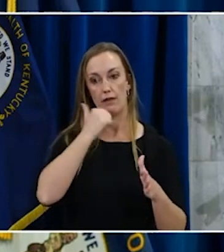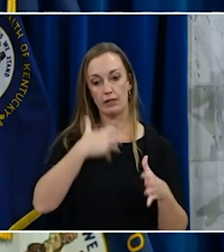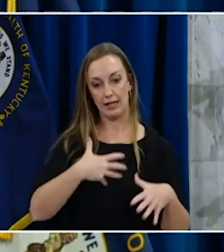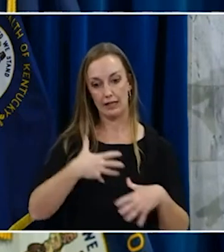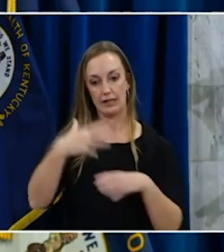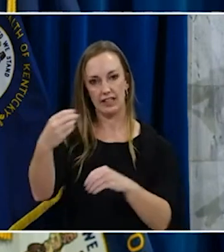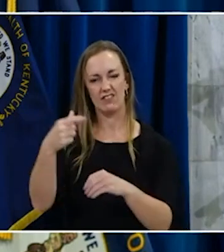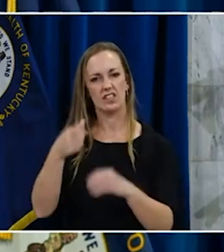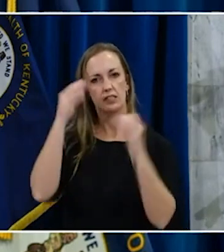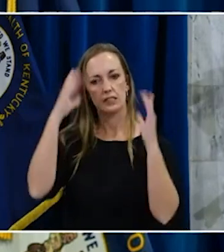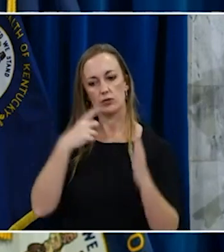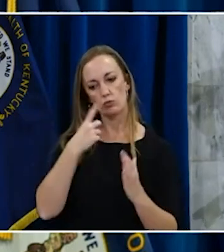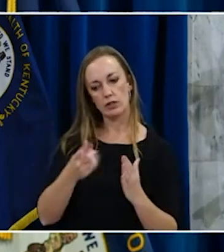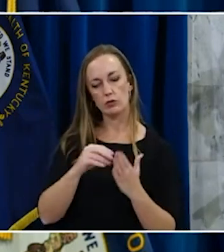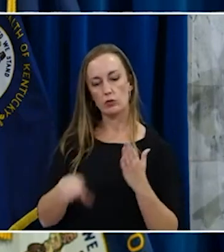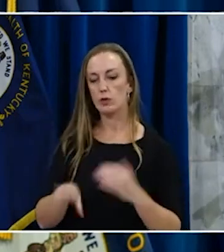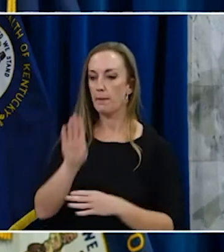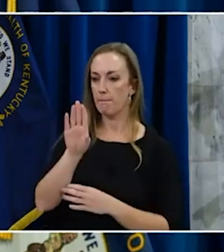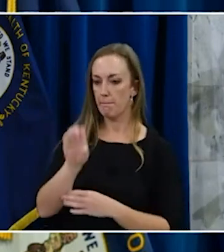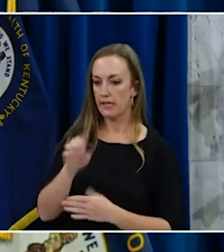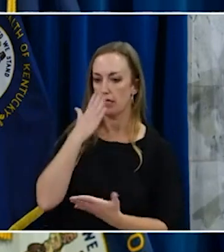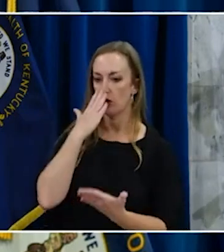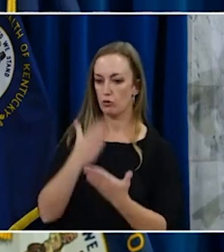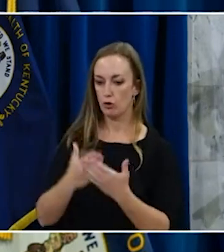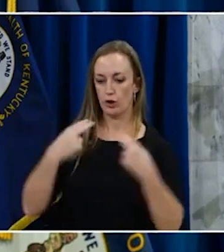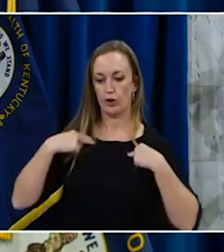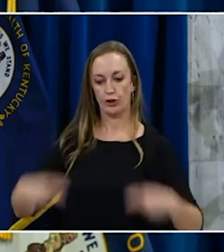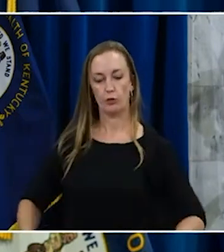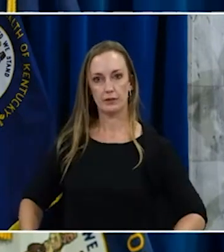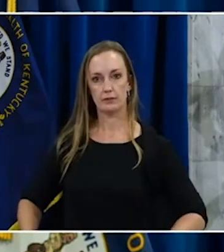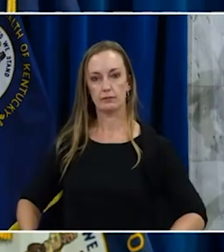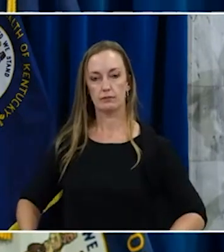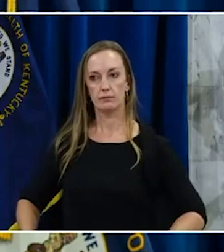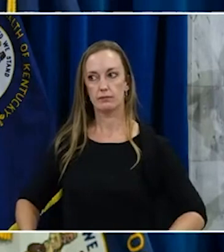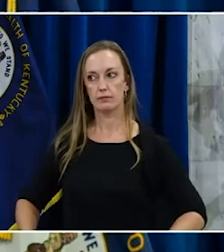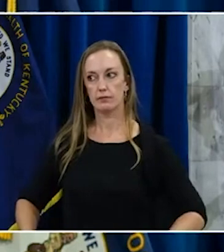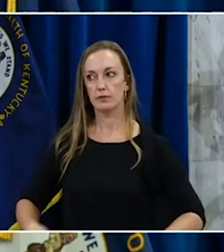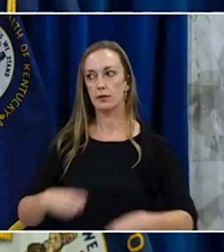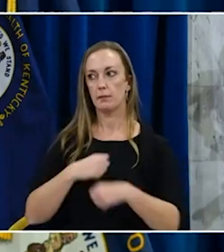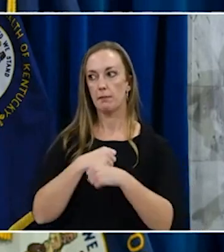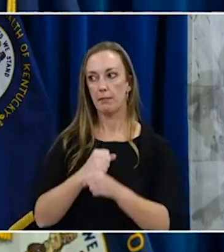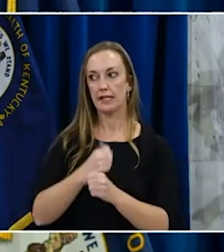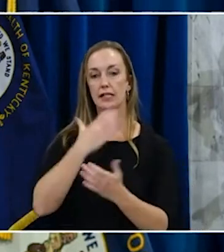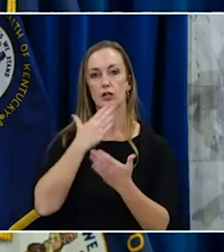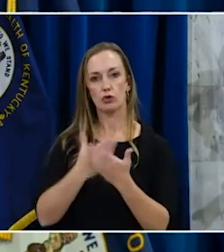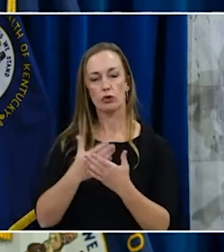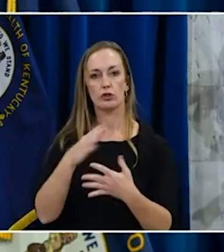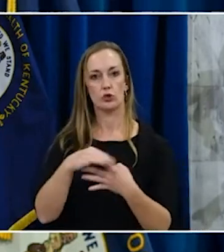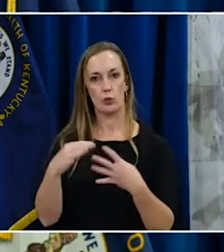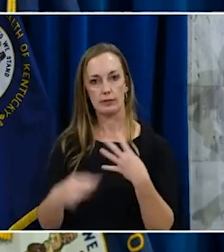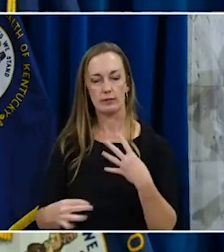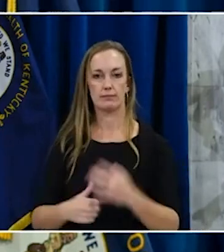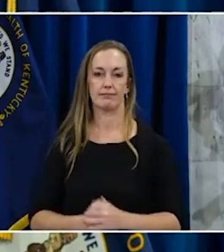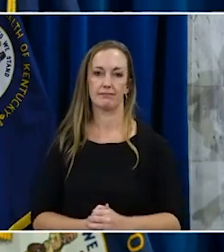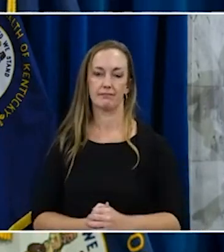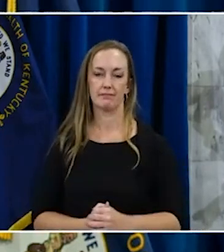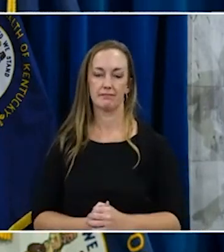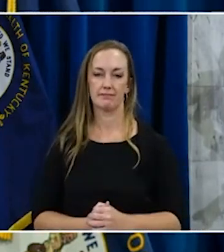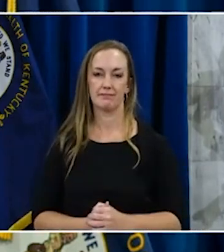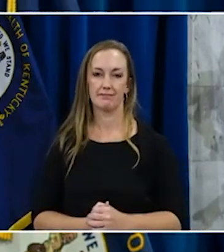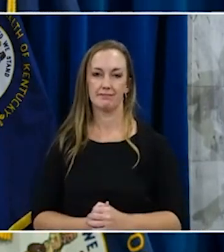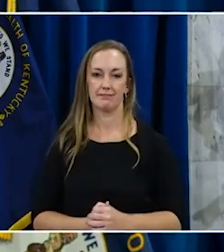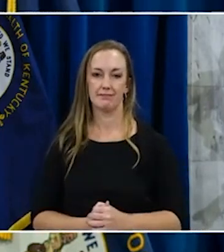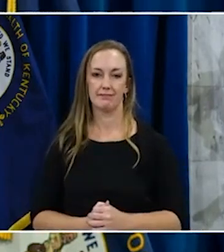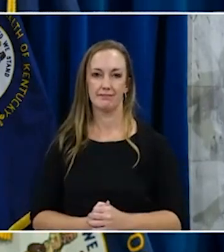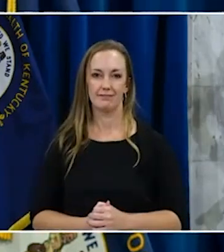instructs her students, be good humans. Make good choices. Shouldn't